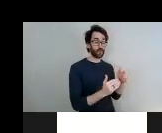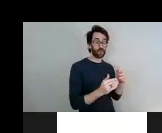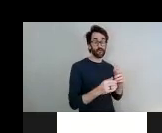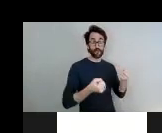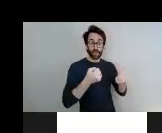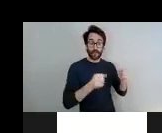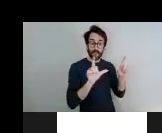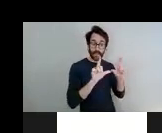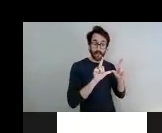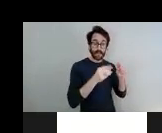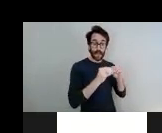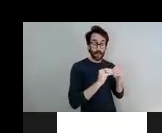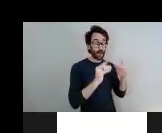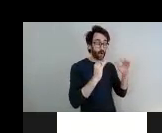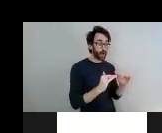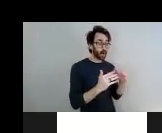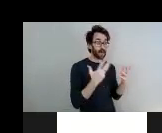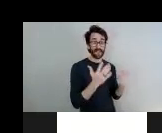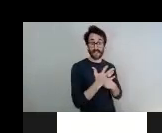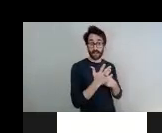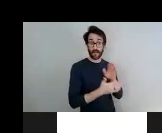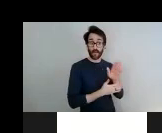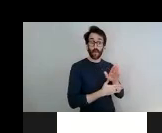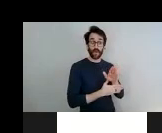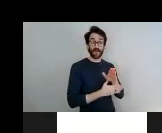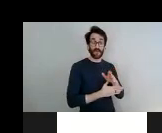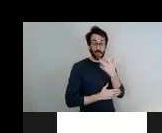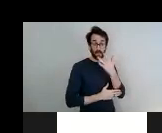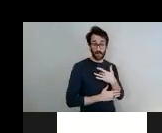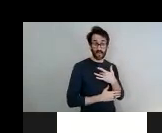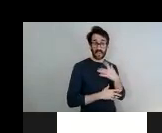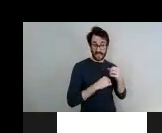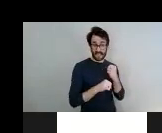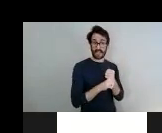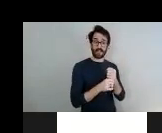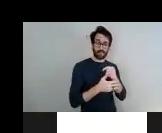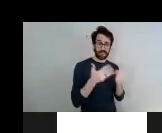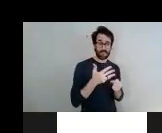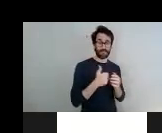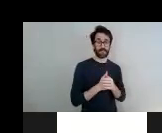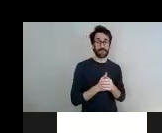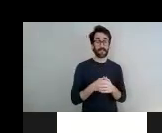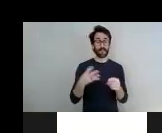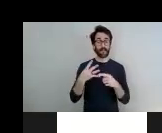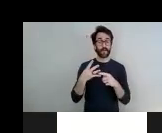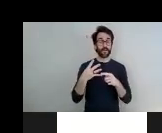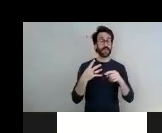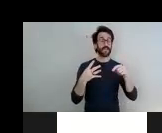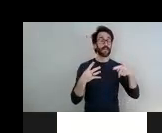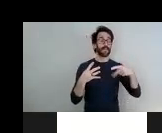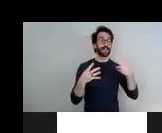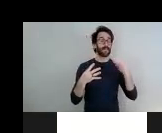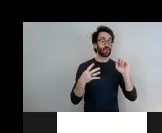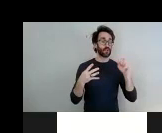license number, or even in some cases, your date of birth. Fourth is phishing.